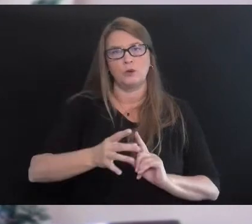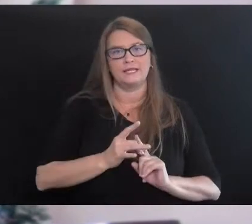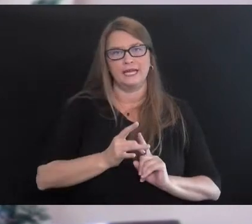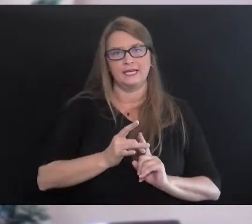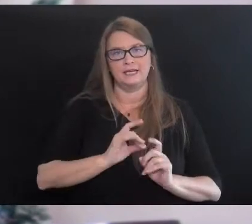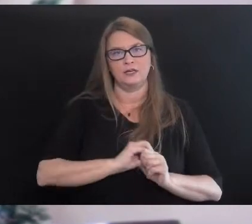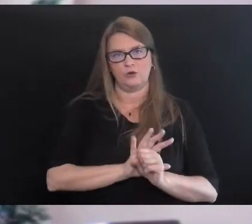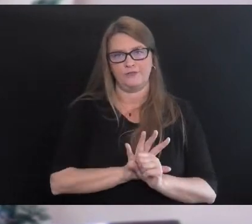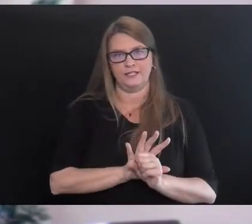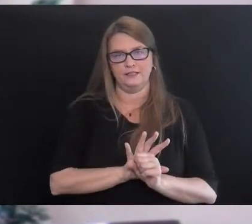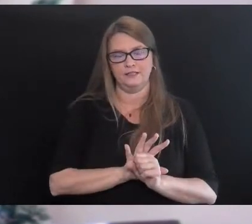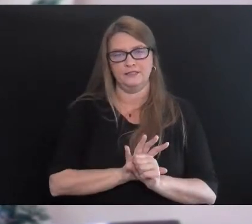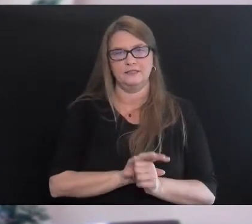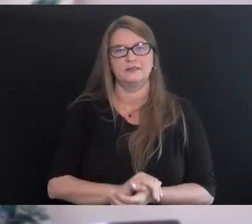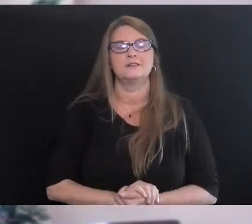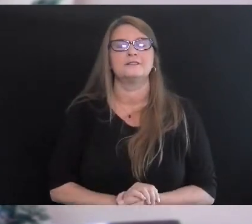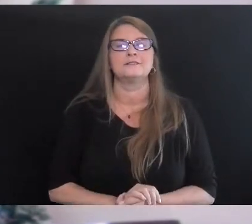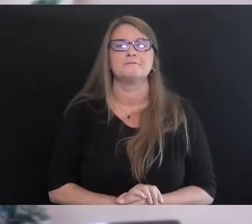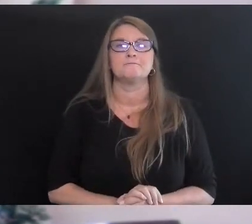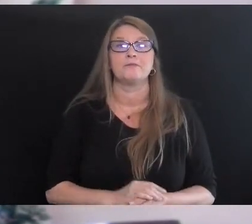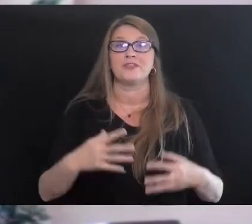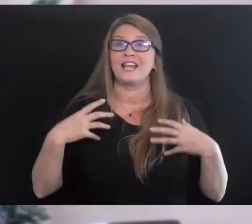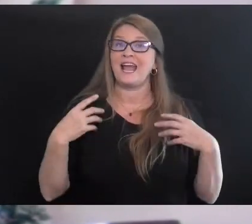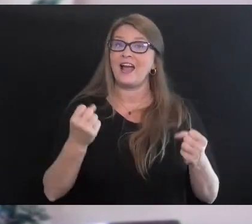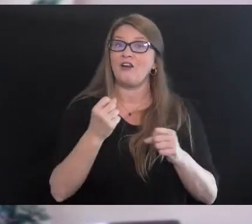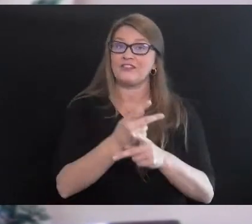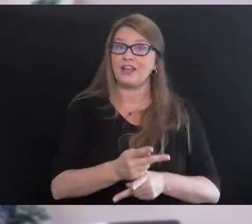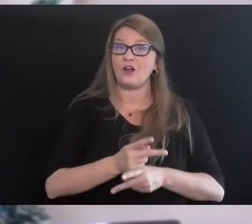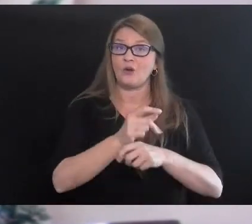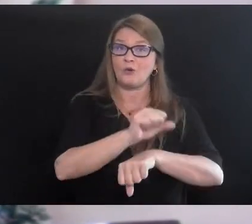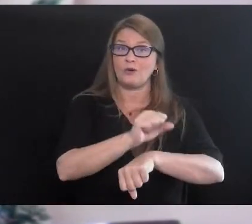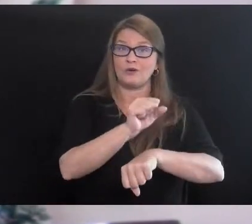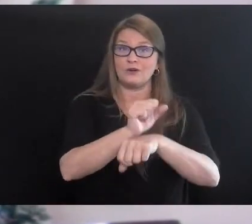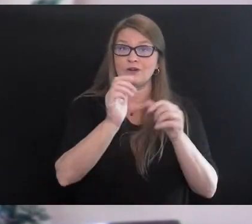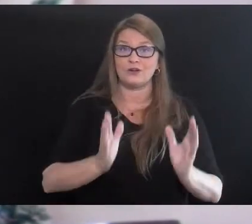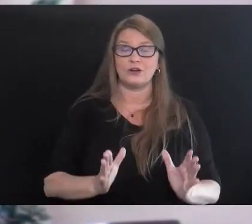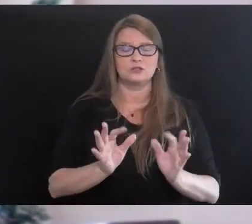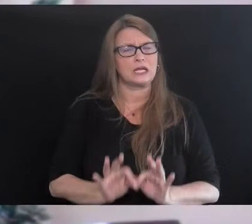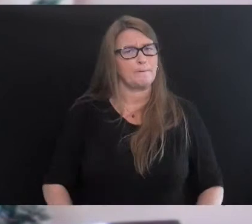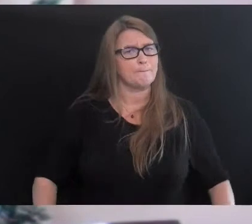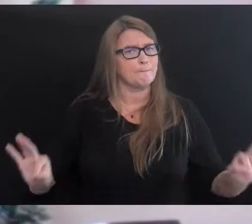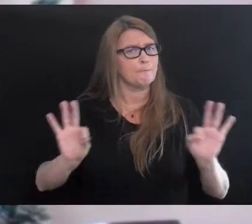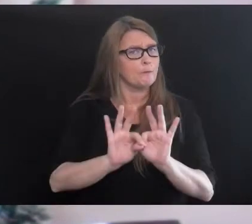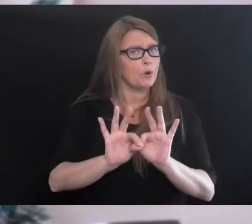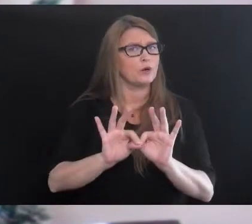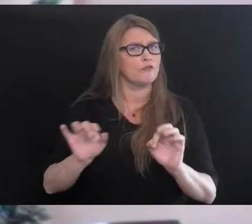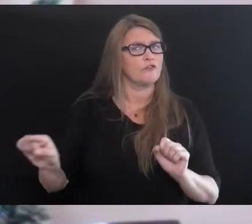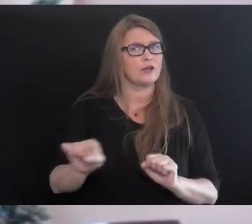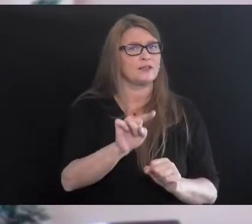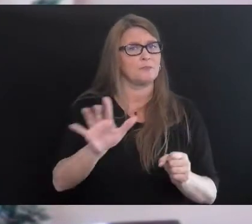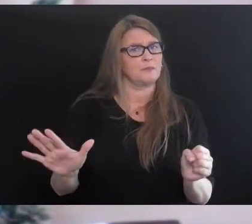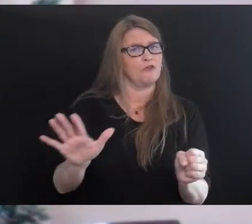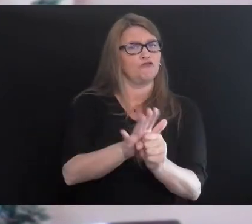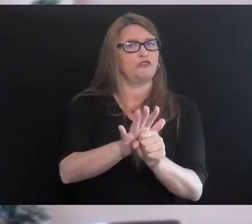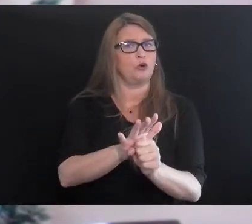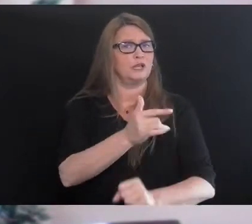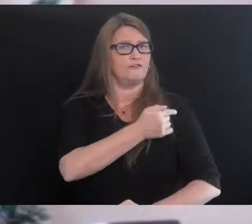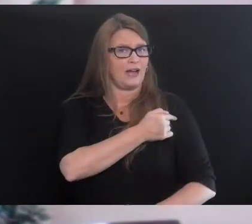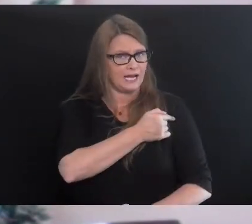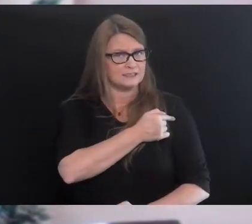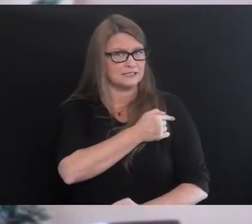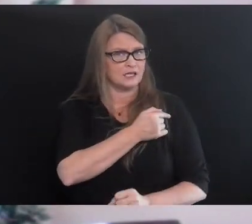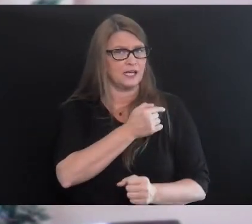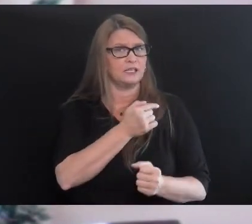boosted. We also know that healthcare workers, it's really important for them to get their full vaccination series as they